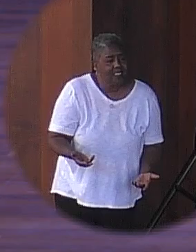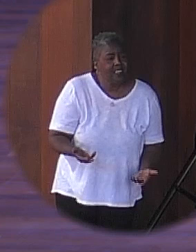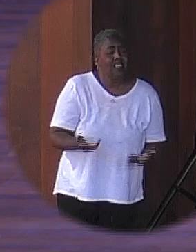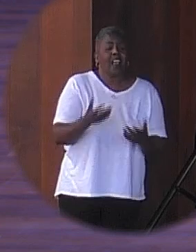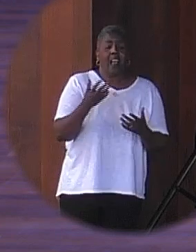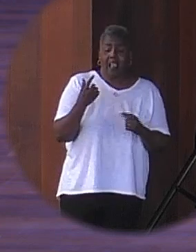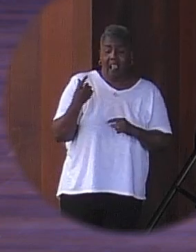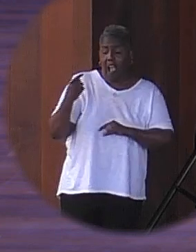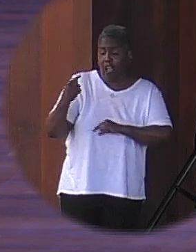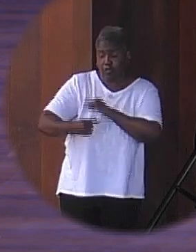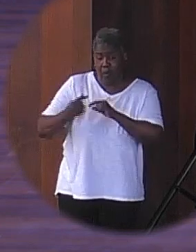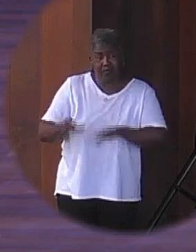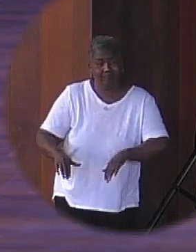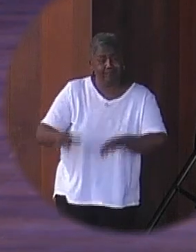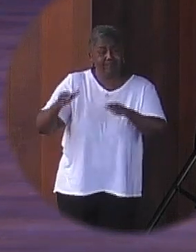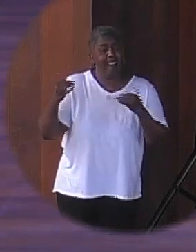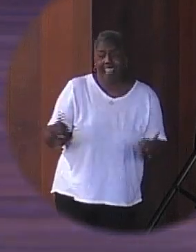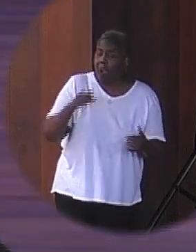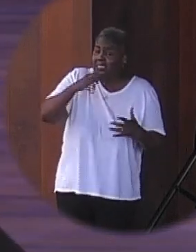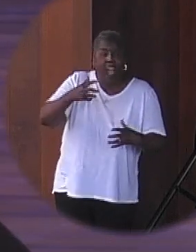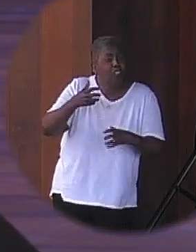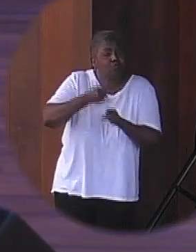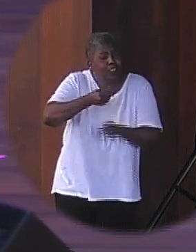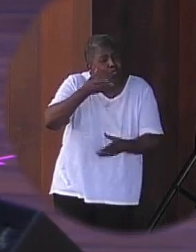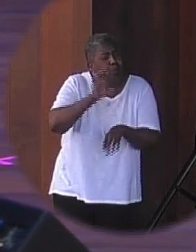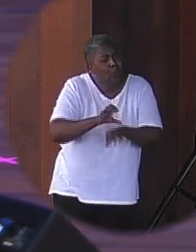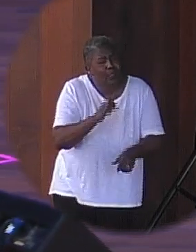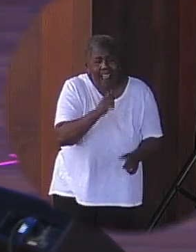There's a generation coming up now that does not trust the church.